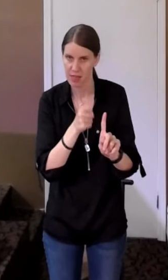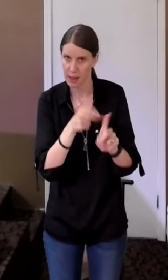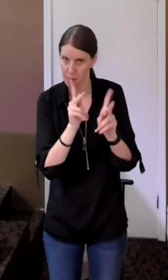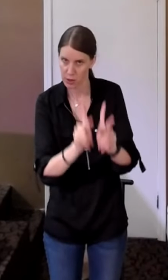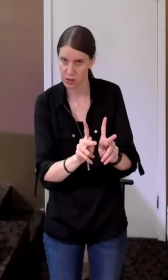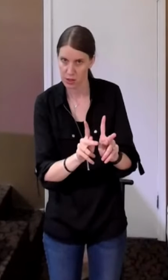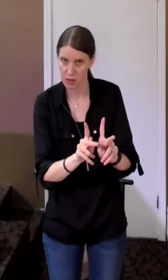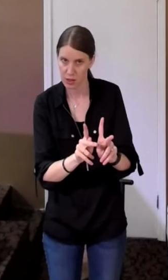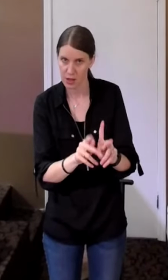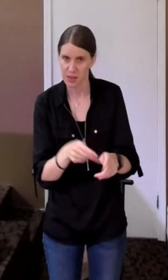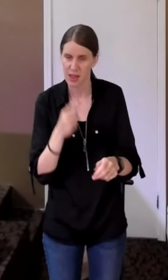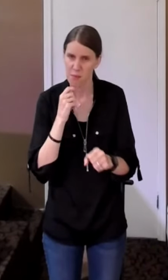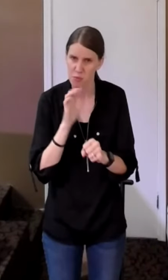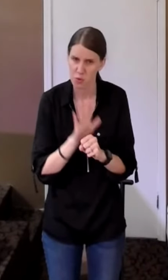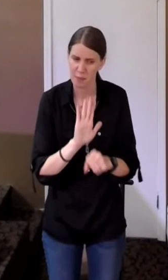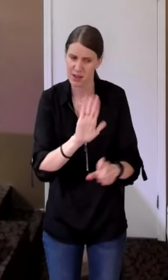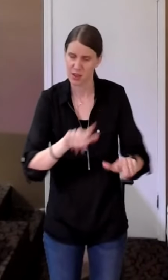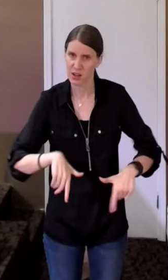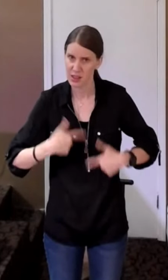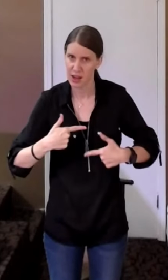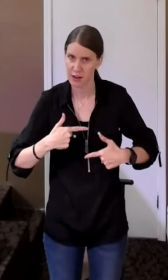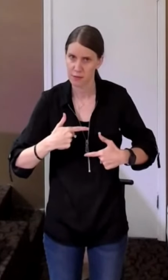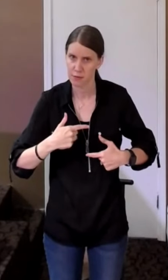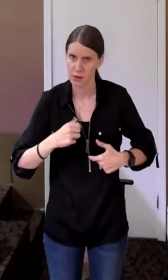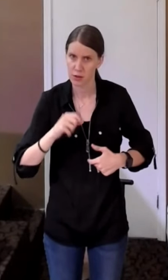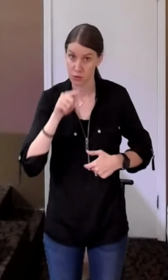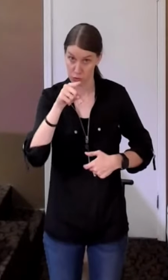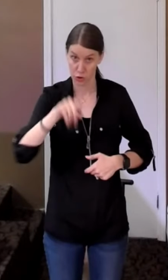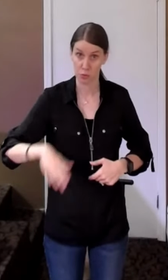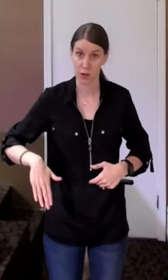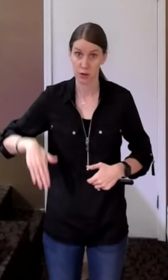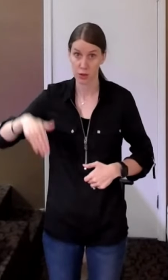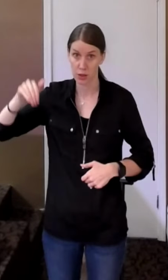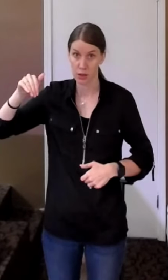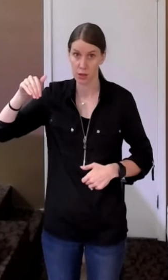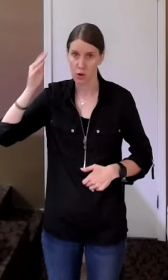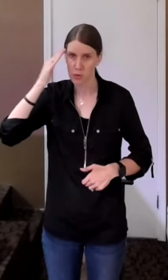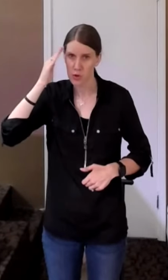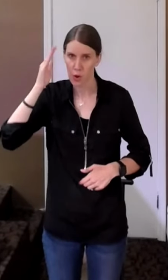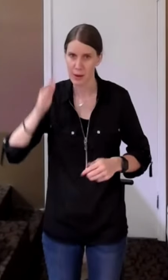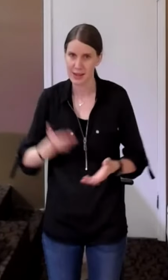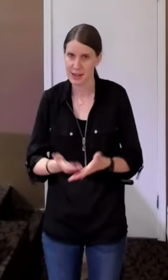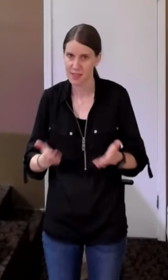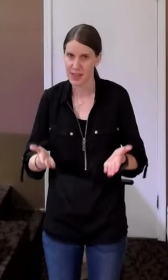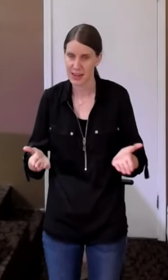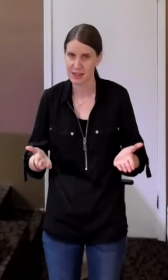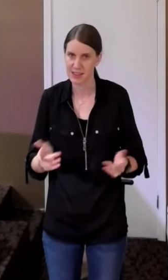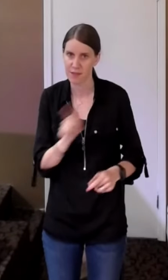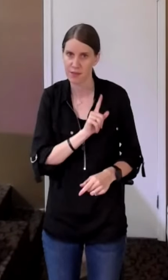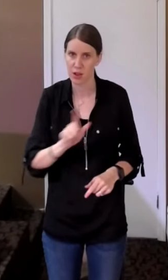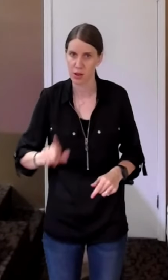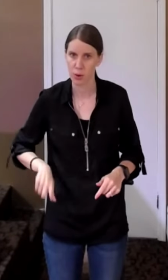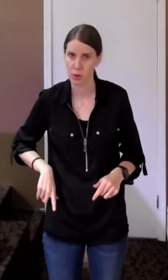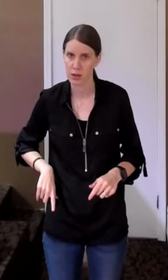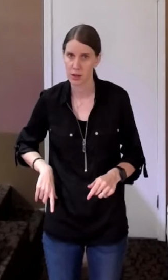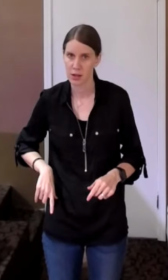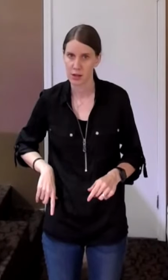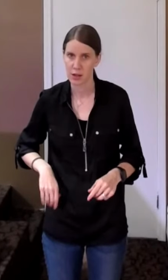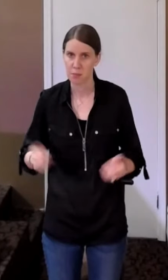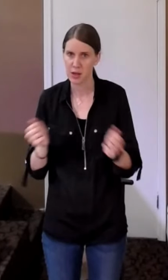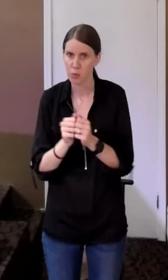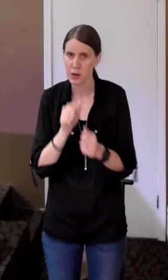that dedicated their life to you growing up, knowing the things of the Lord and taking care of your needs and being there in the